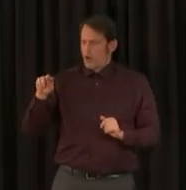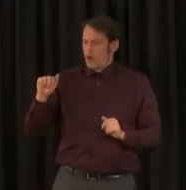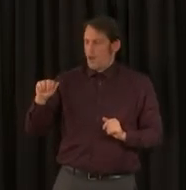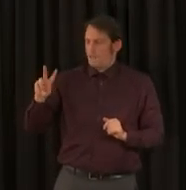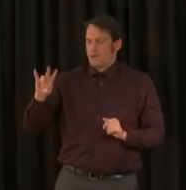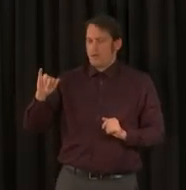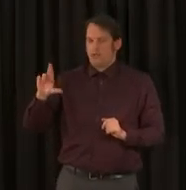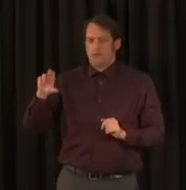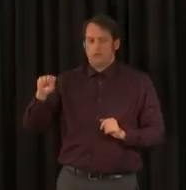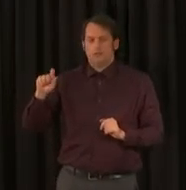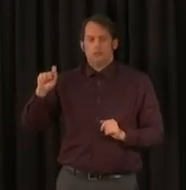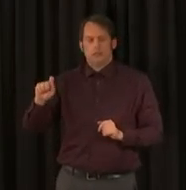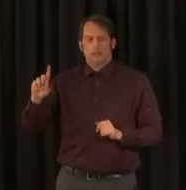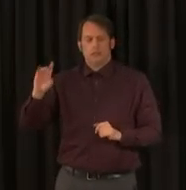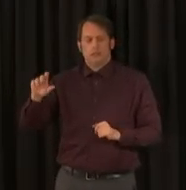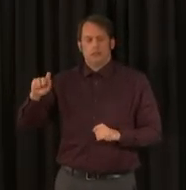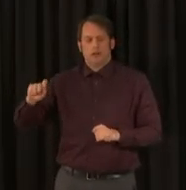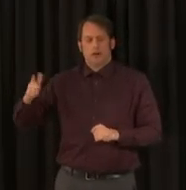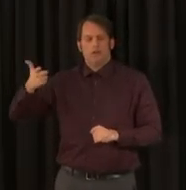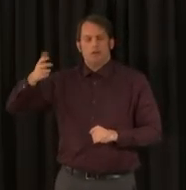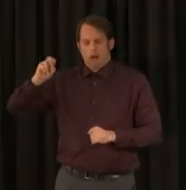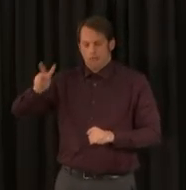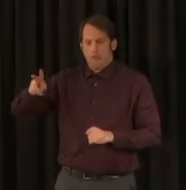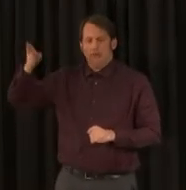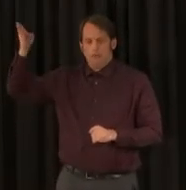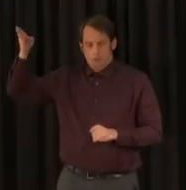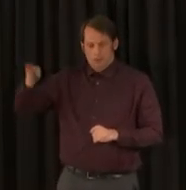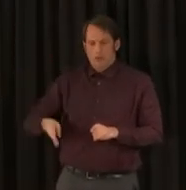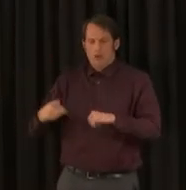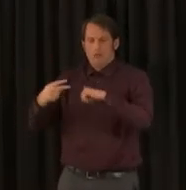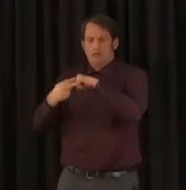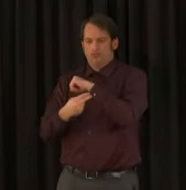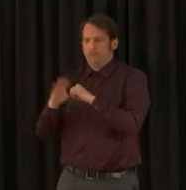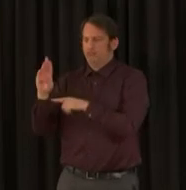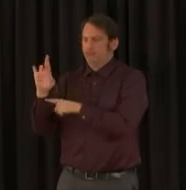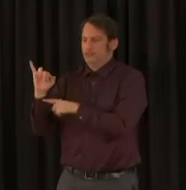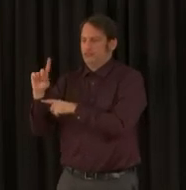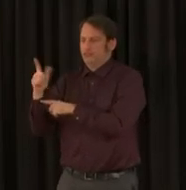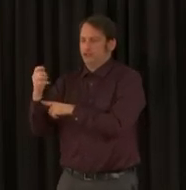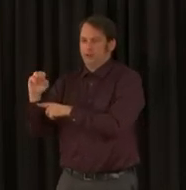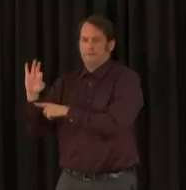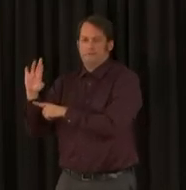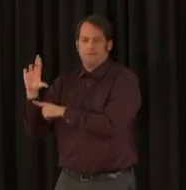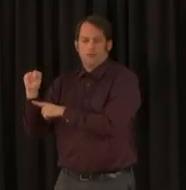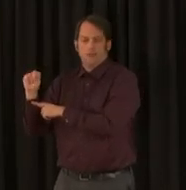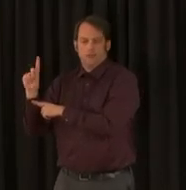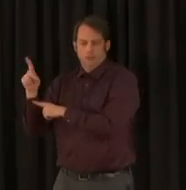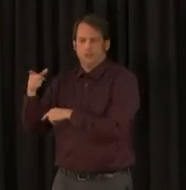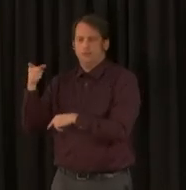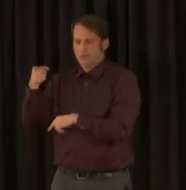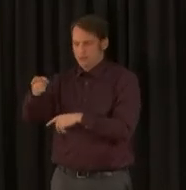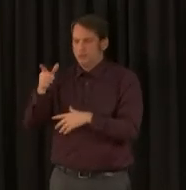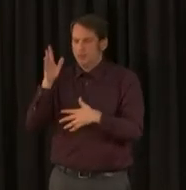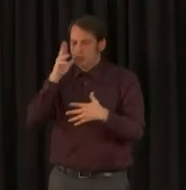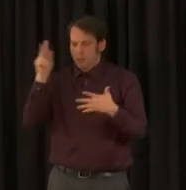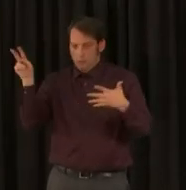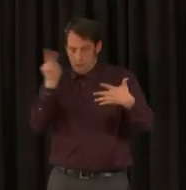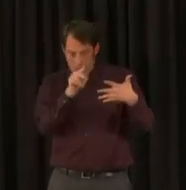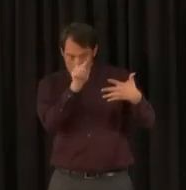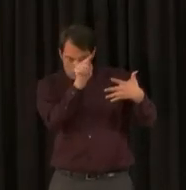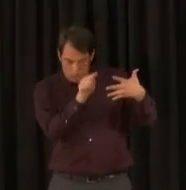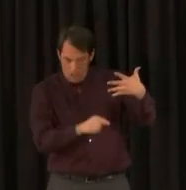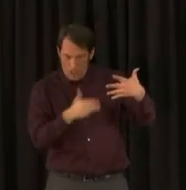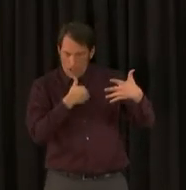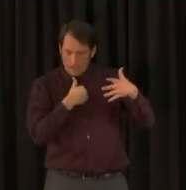coronavirus.dc.gov/bridge-fund, and that's where you can find more information and apply if you are in the entertainment category, again, and if you were